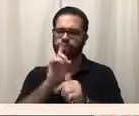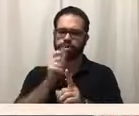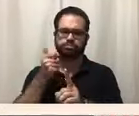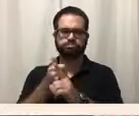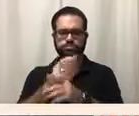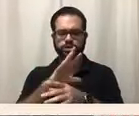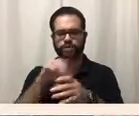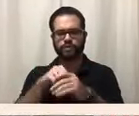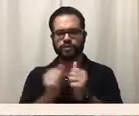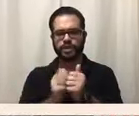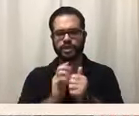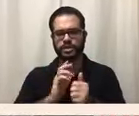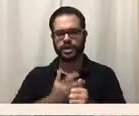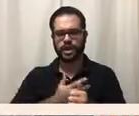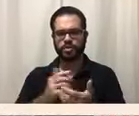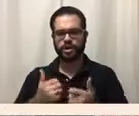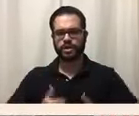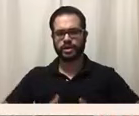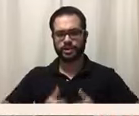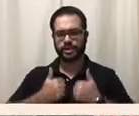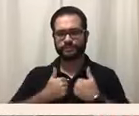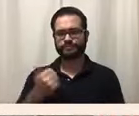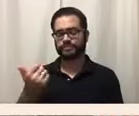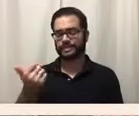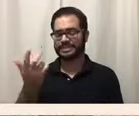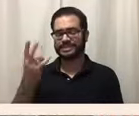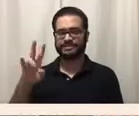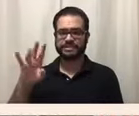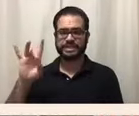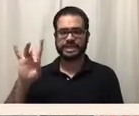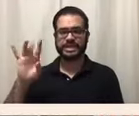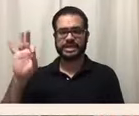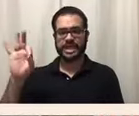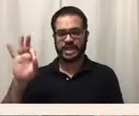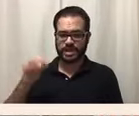In 1789 is when we first have